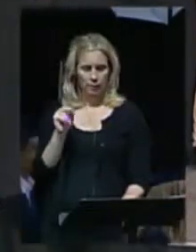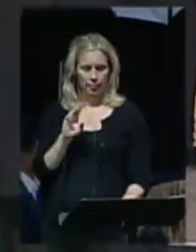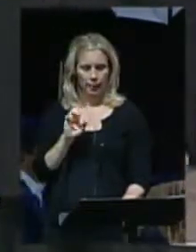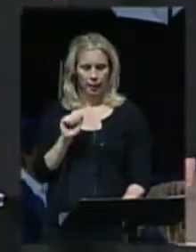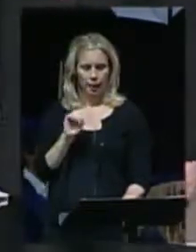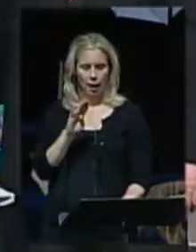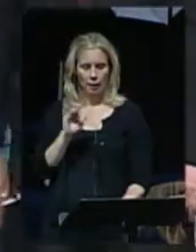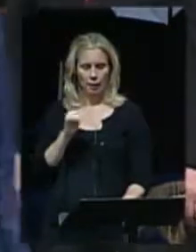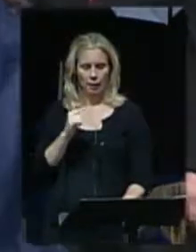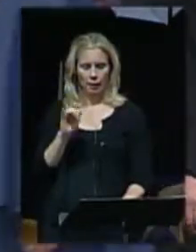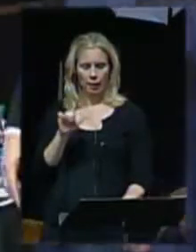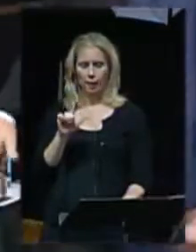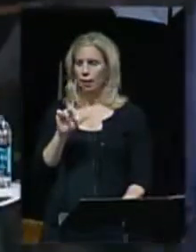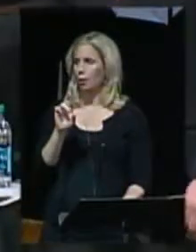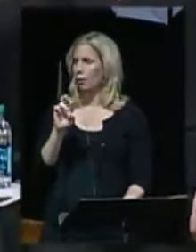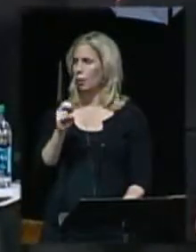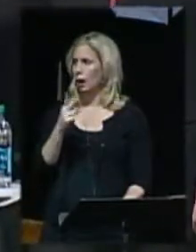Abigail Rader.